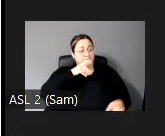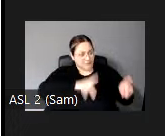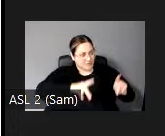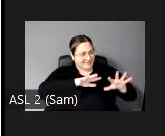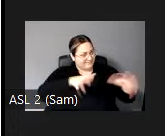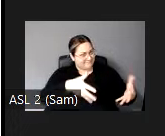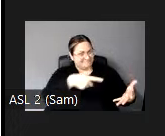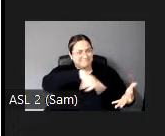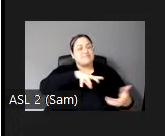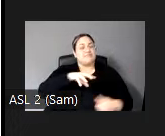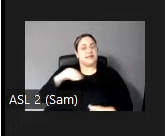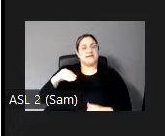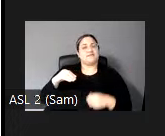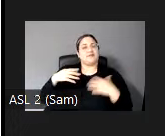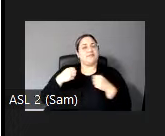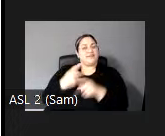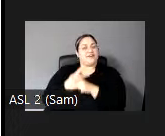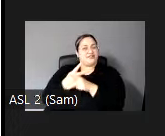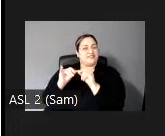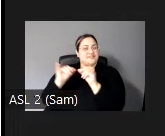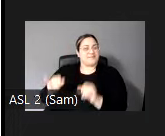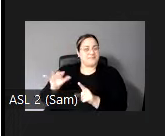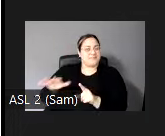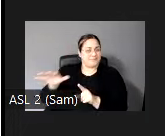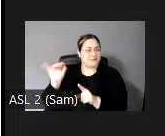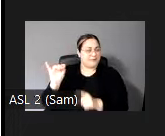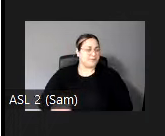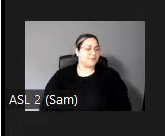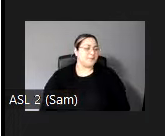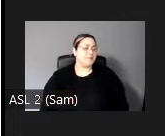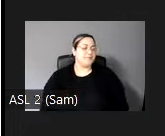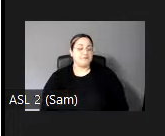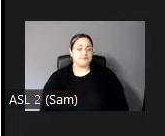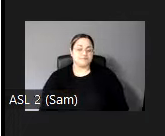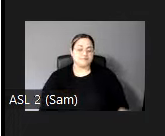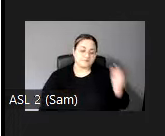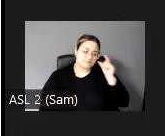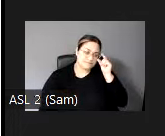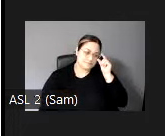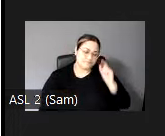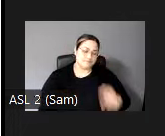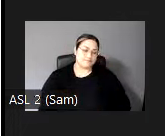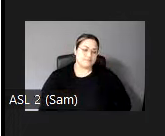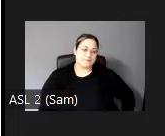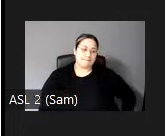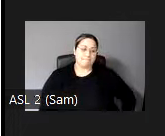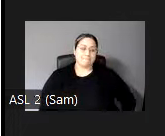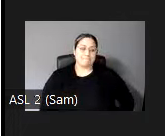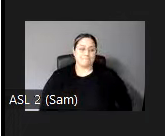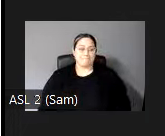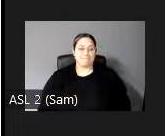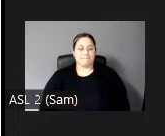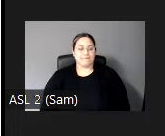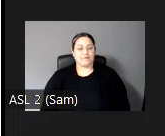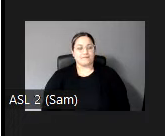some actions for healthier brains. And the Heart and Stroke Foundation, I think we could all probably rhyme off, what the Heart and